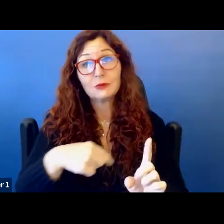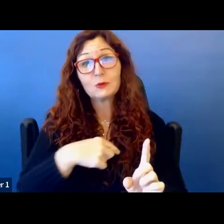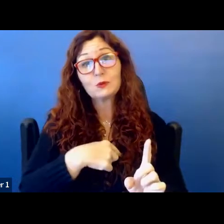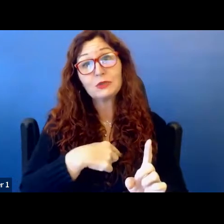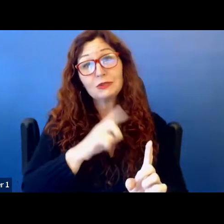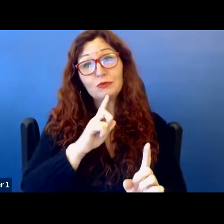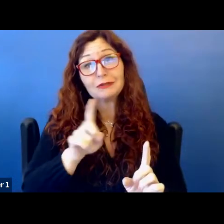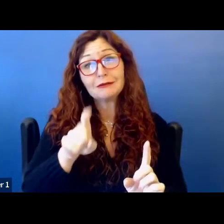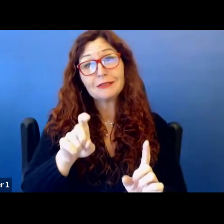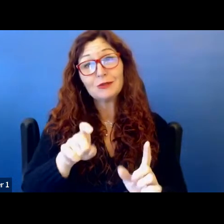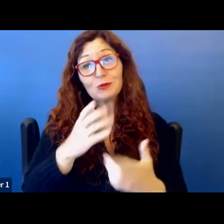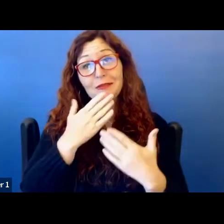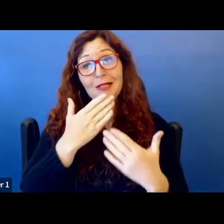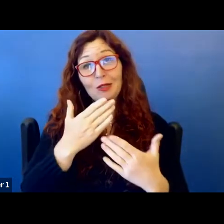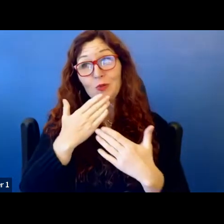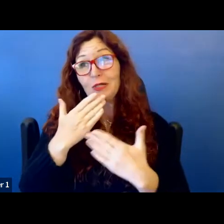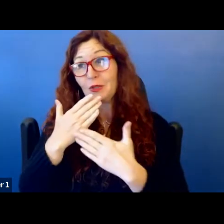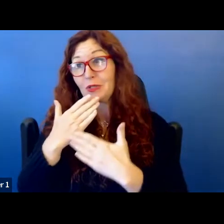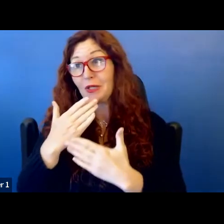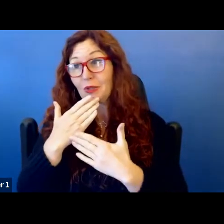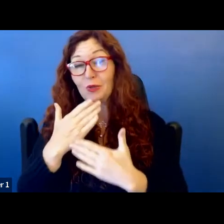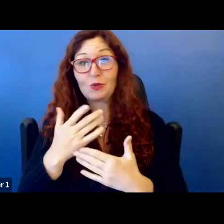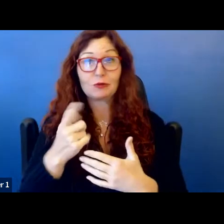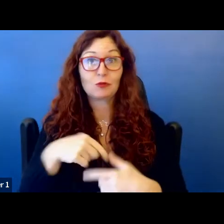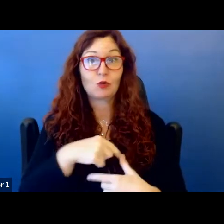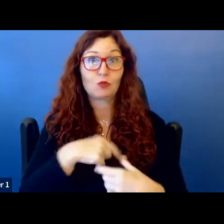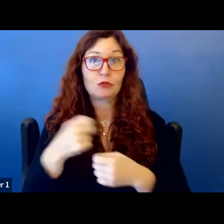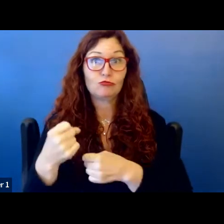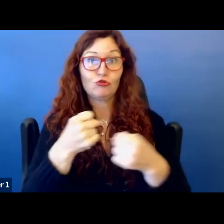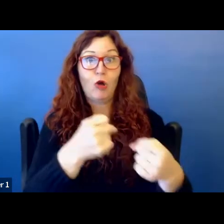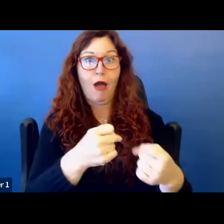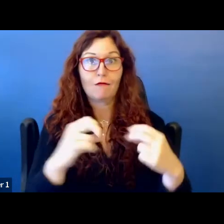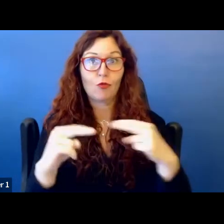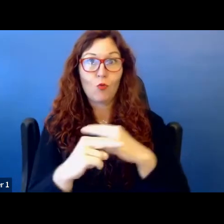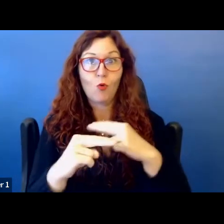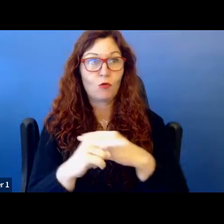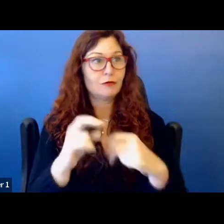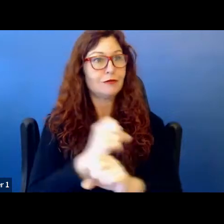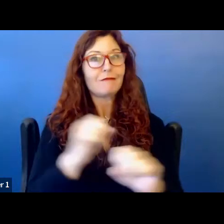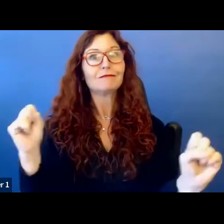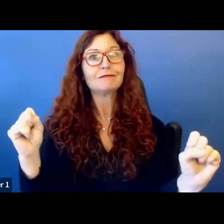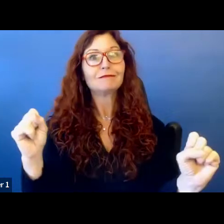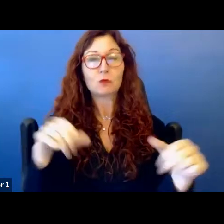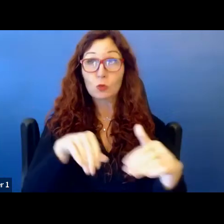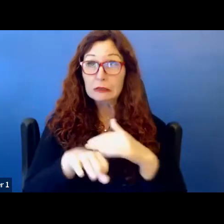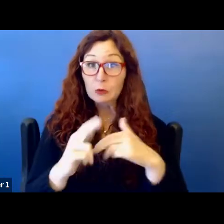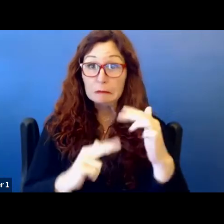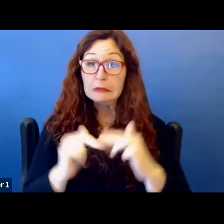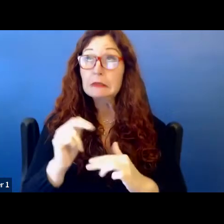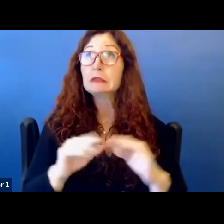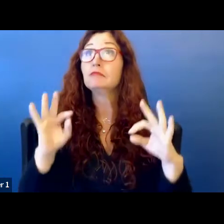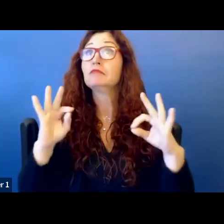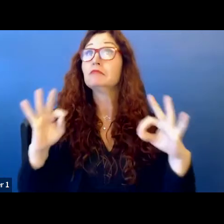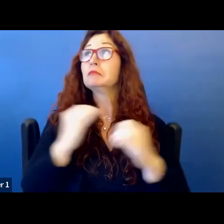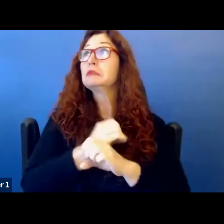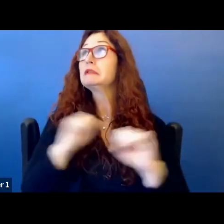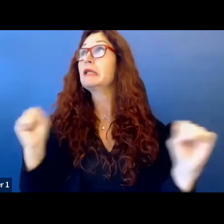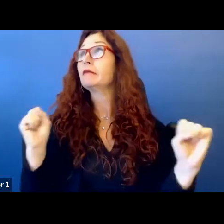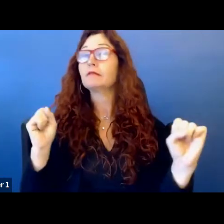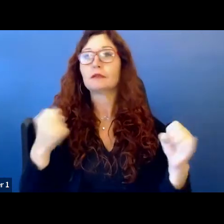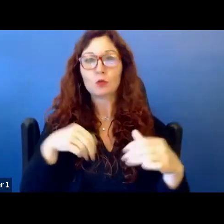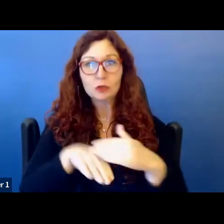debt of gratitude every time we drive on a road we walk into a building we go to a shopping mall it's their hard